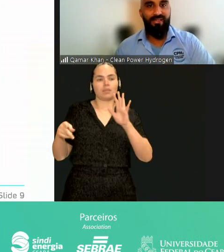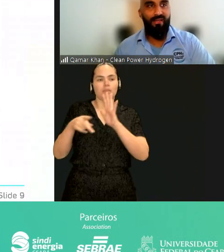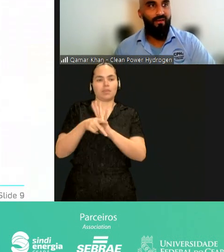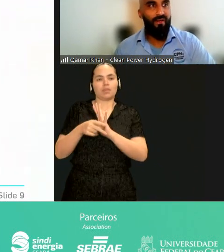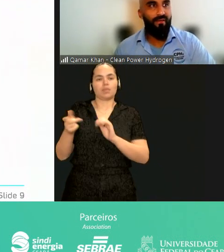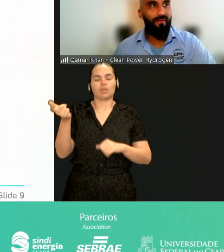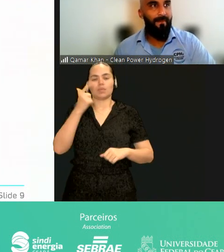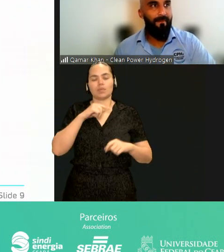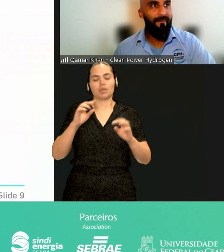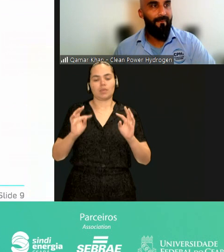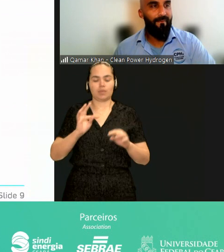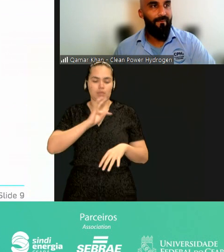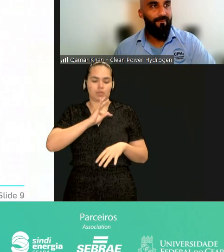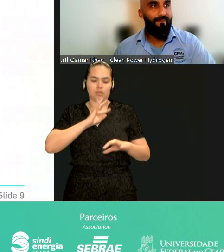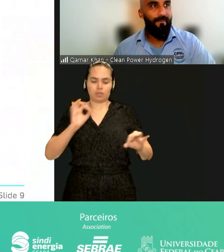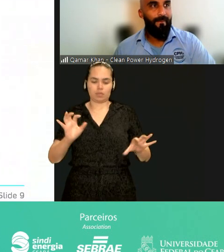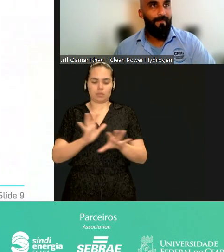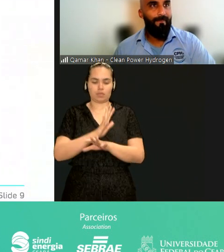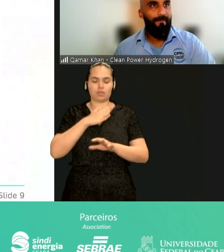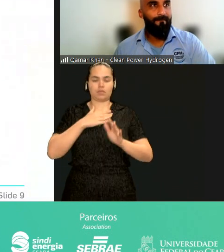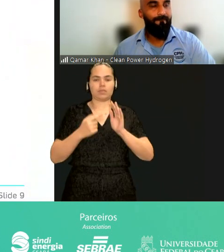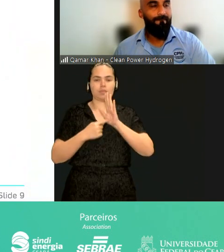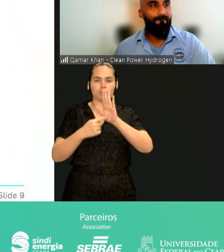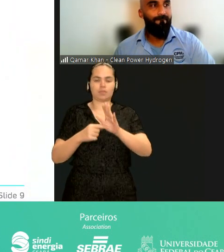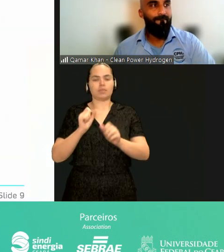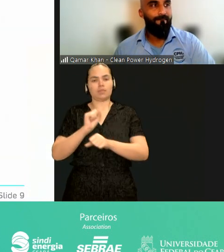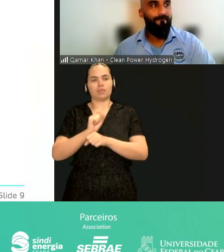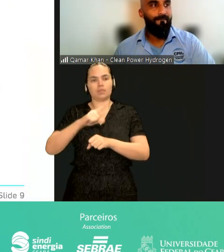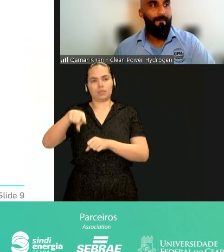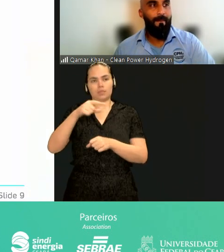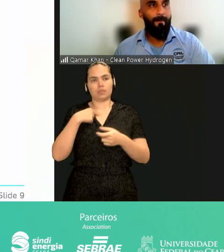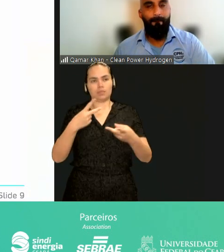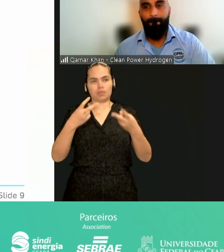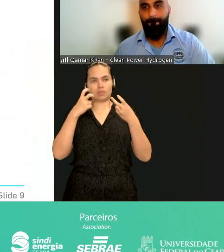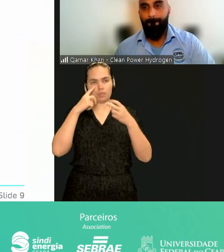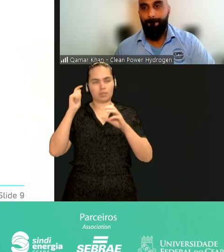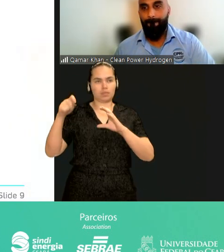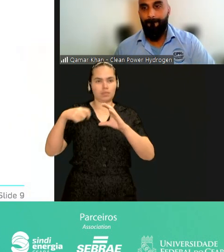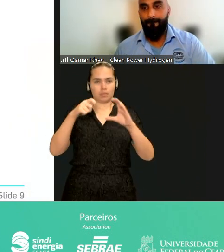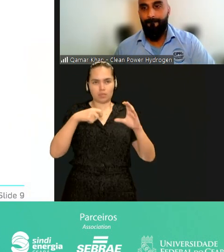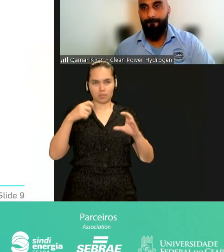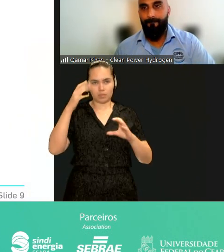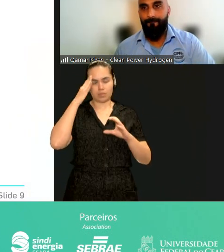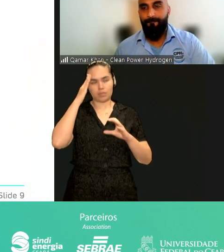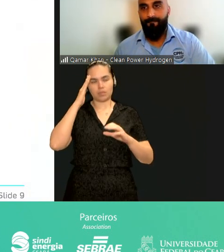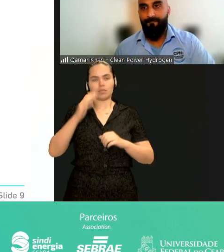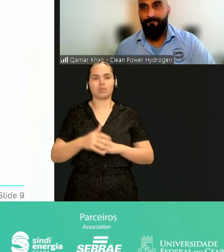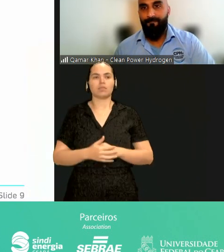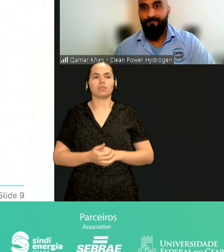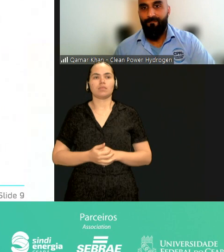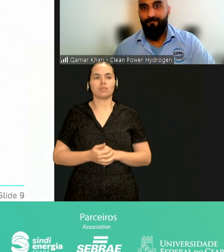this and hear it. Técnica da minha apresentação, espero que vocês vejam o vídeo de maneira